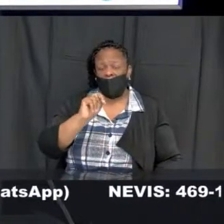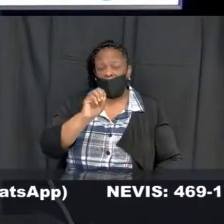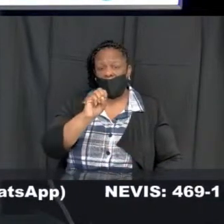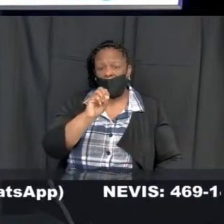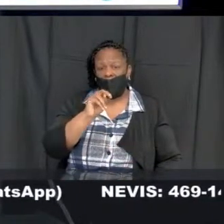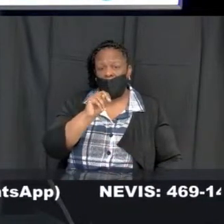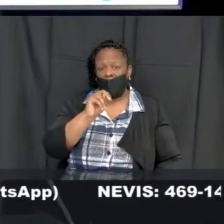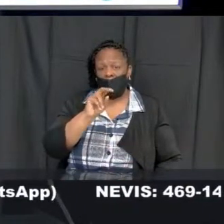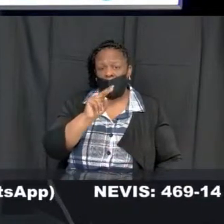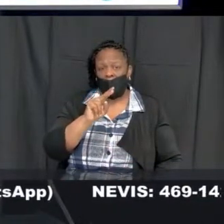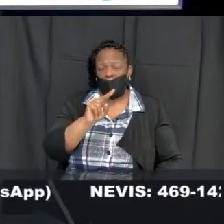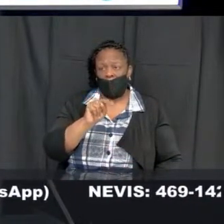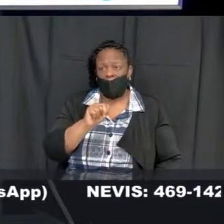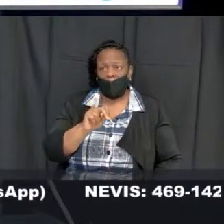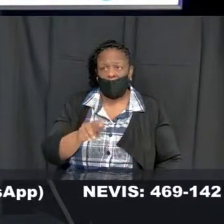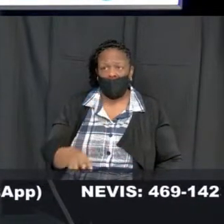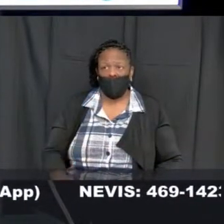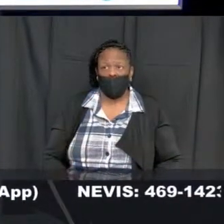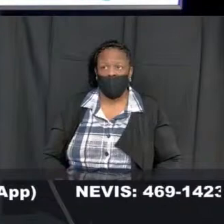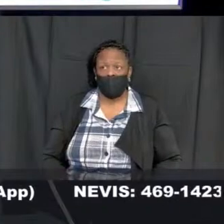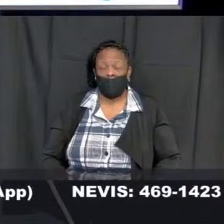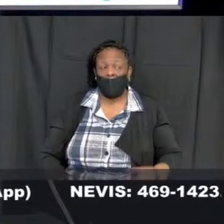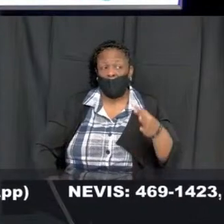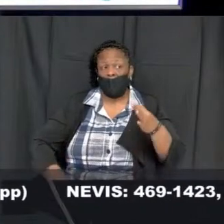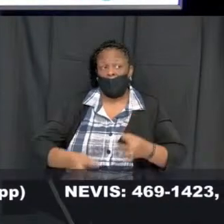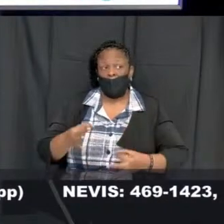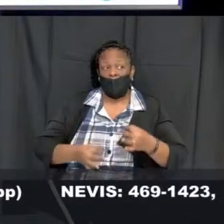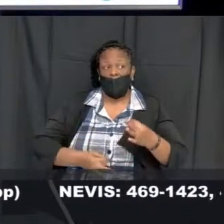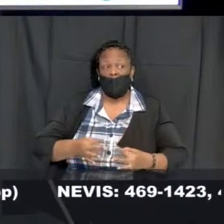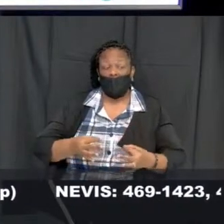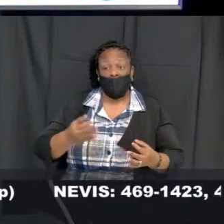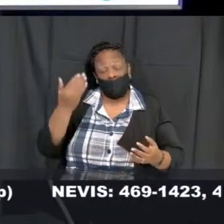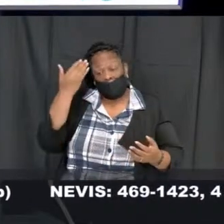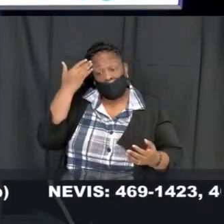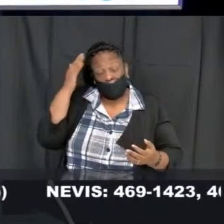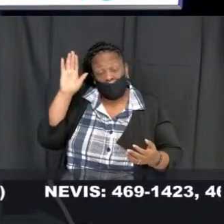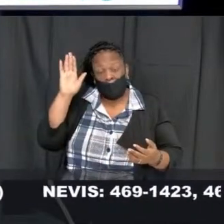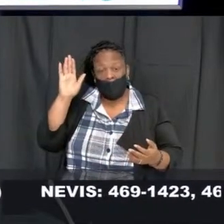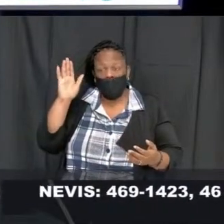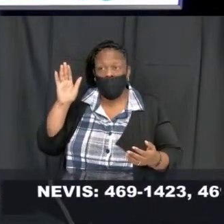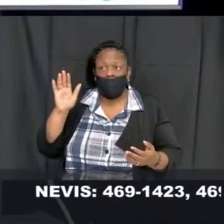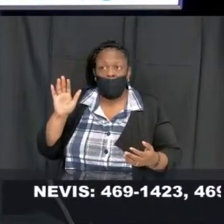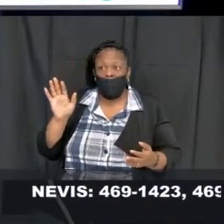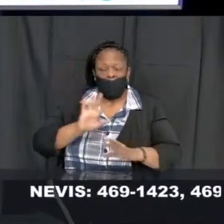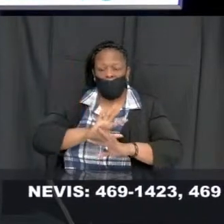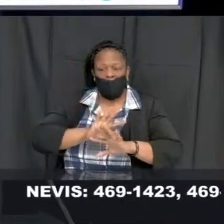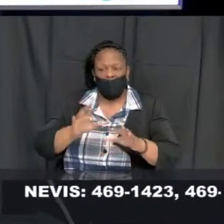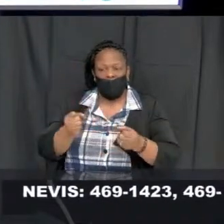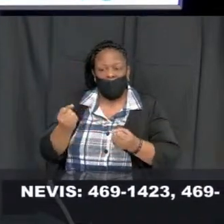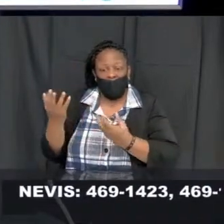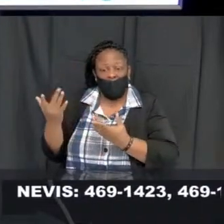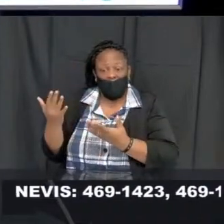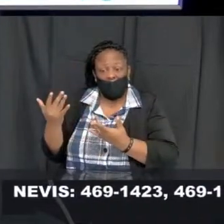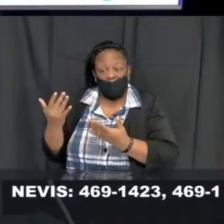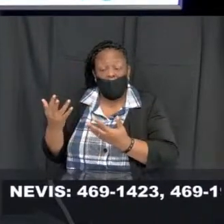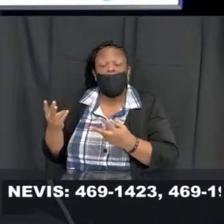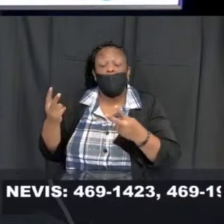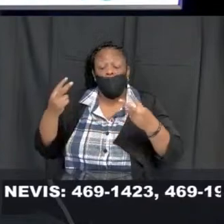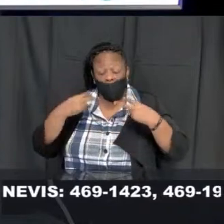period between now and then. However, I won't recommend that you wait until then. We